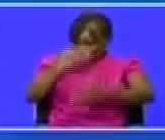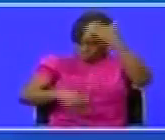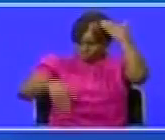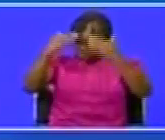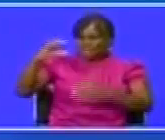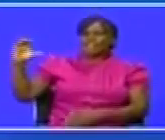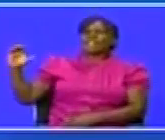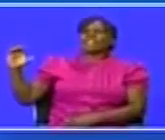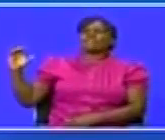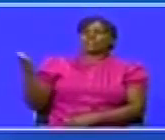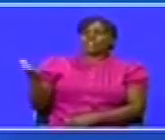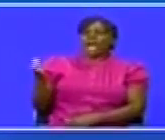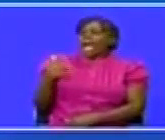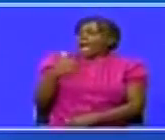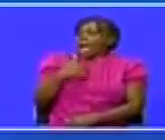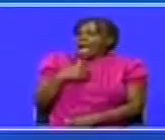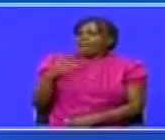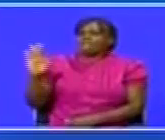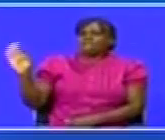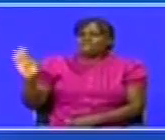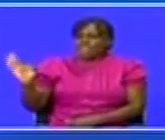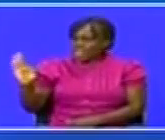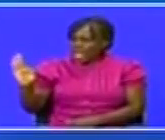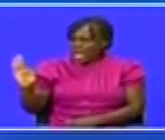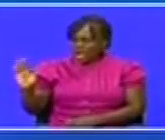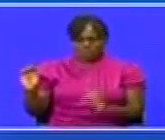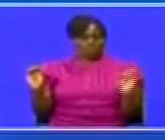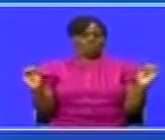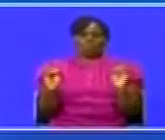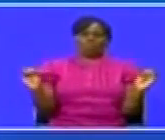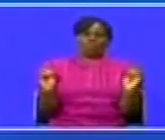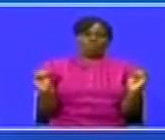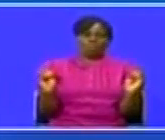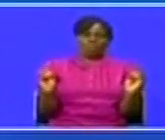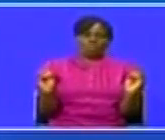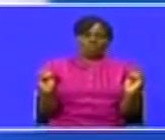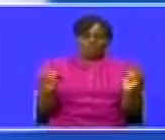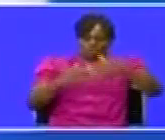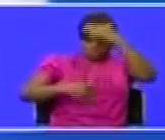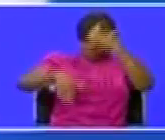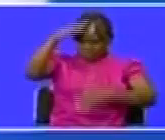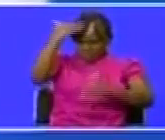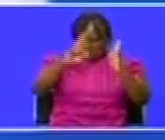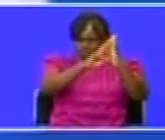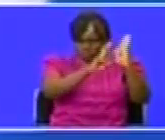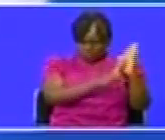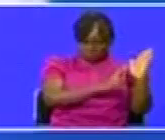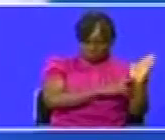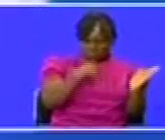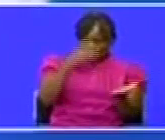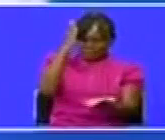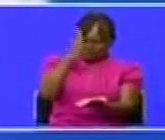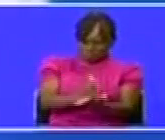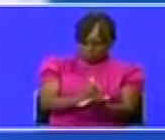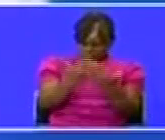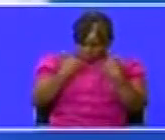Clifford Waititu, but he doesn't have any student in the name of Ferdinand Waititu. University regulations outline that proof of